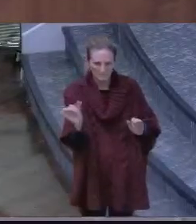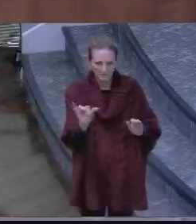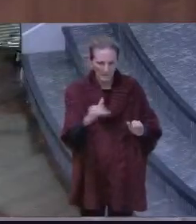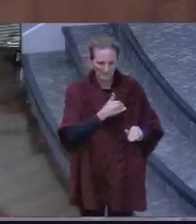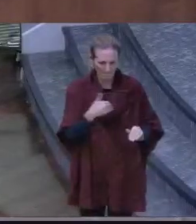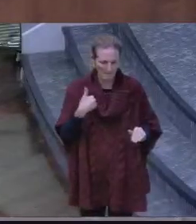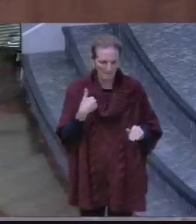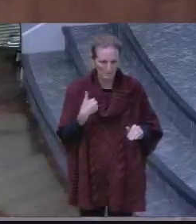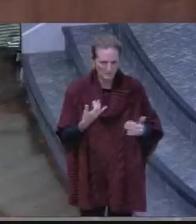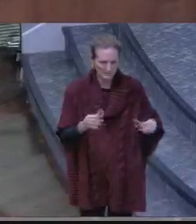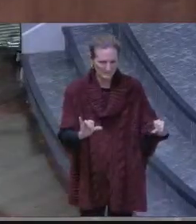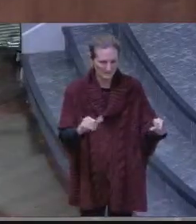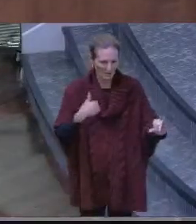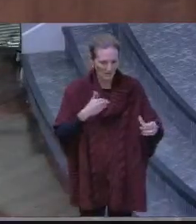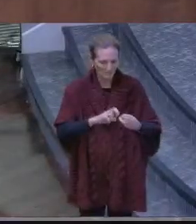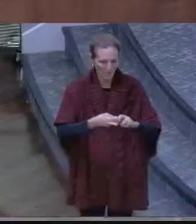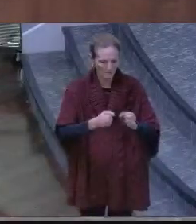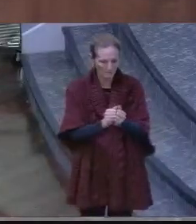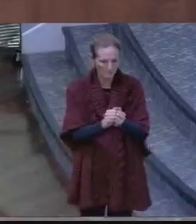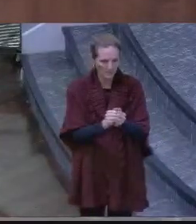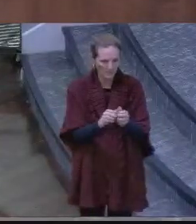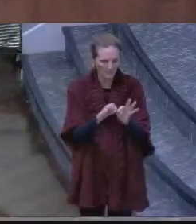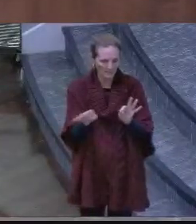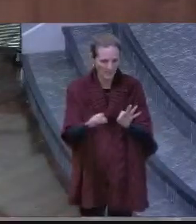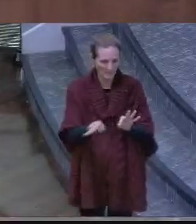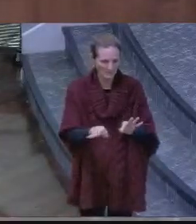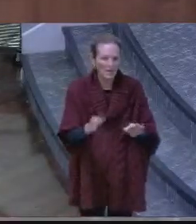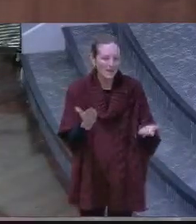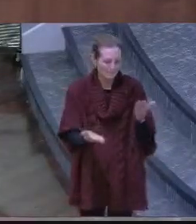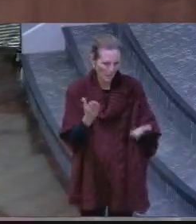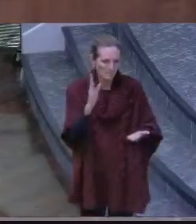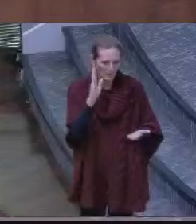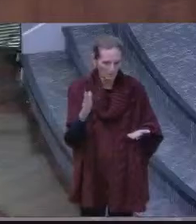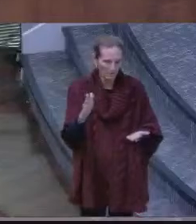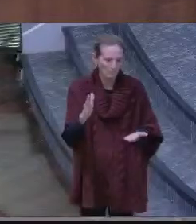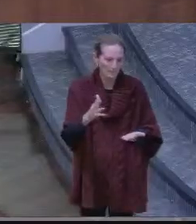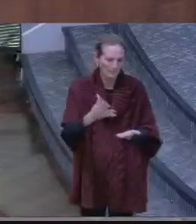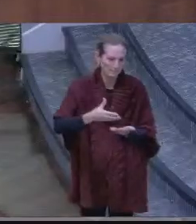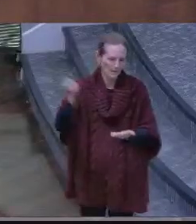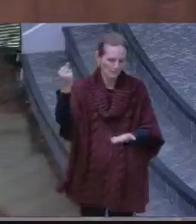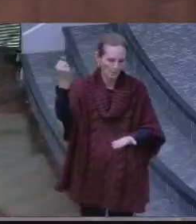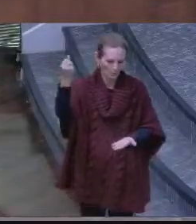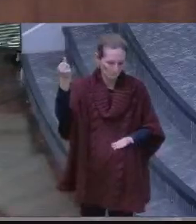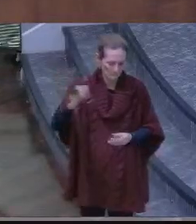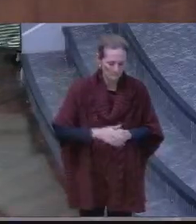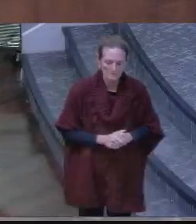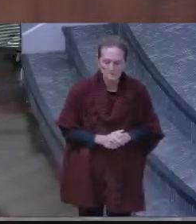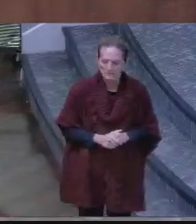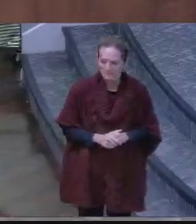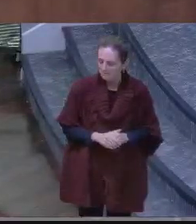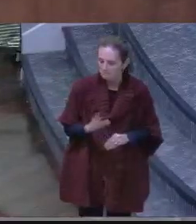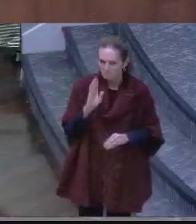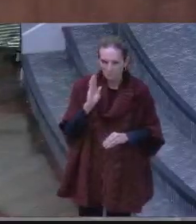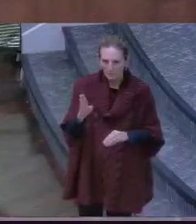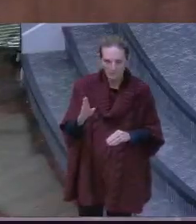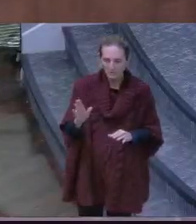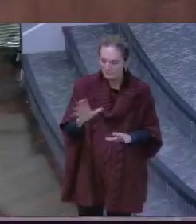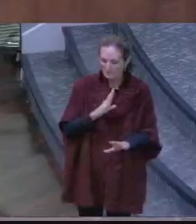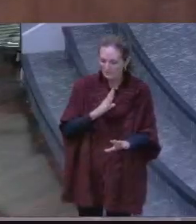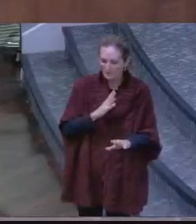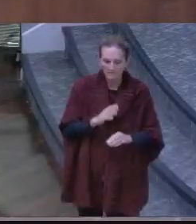so it's probably going to get pulled. That's fine. I mean, So we might want to just keep it in the, all right, then we'll just keep it in the Okay. regular thing.